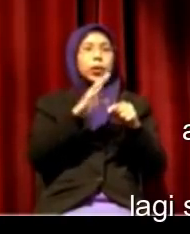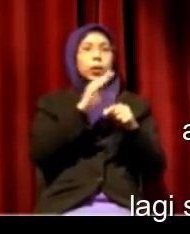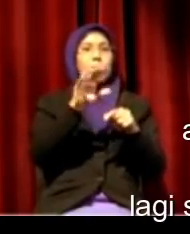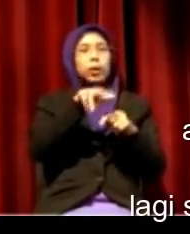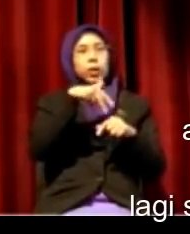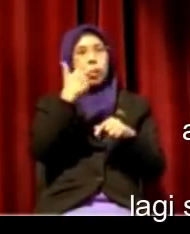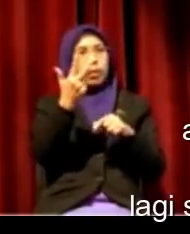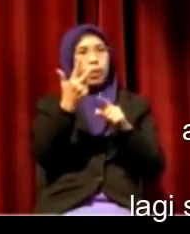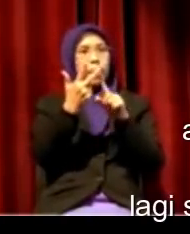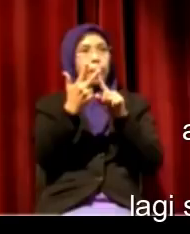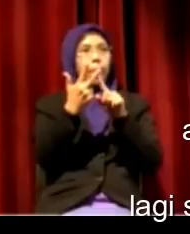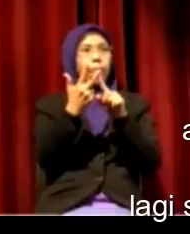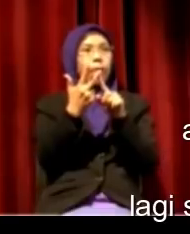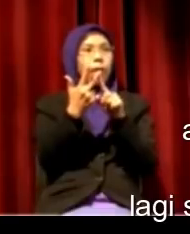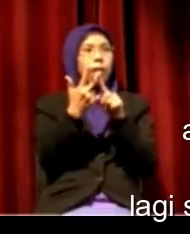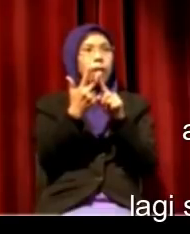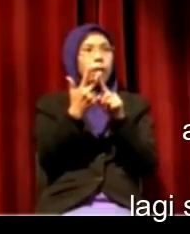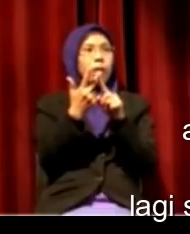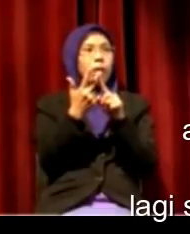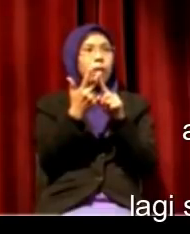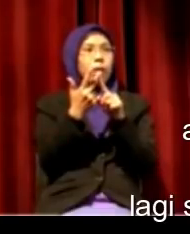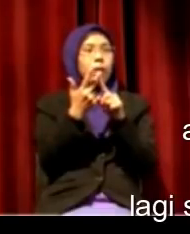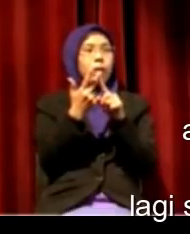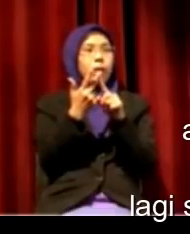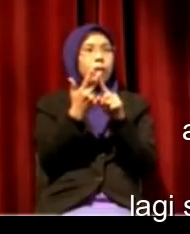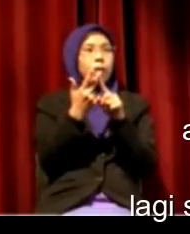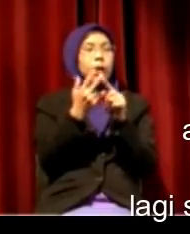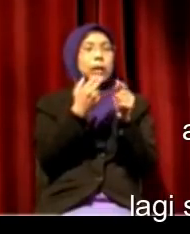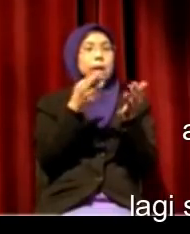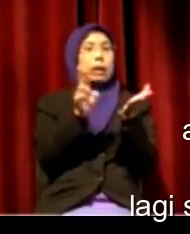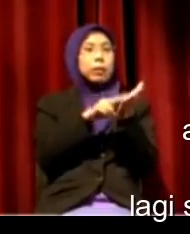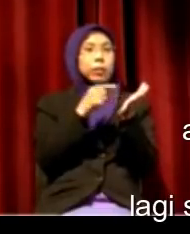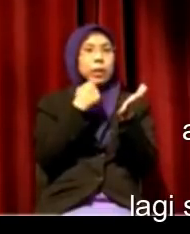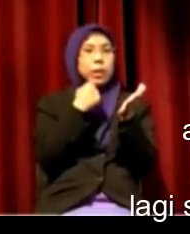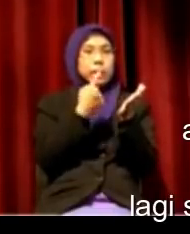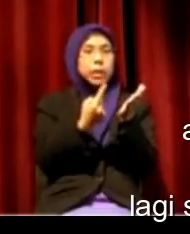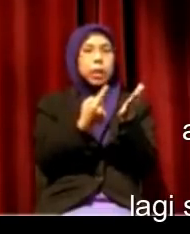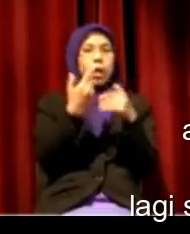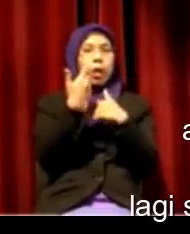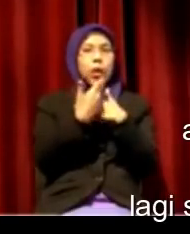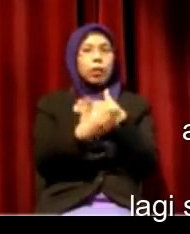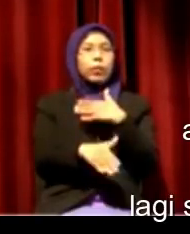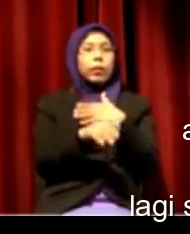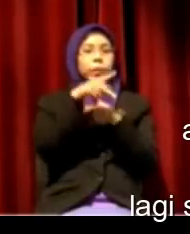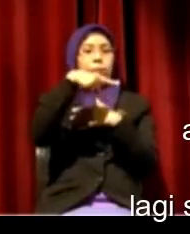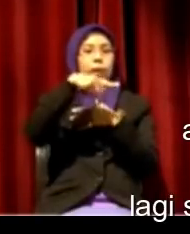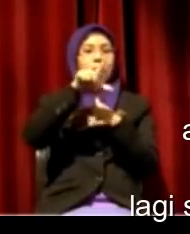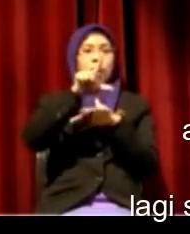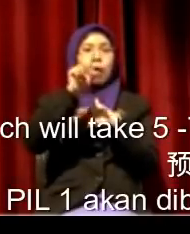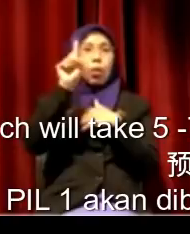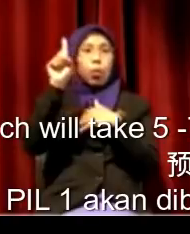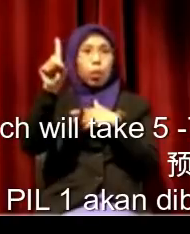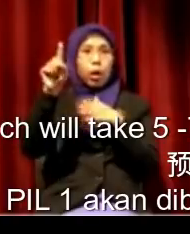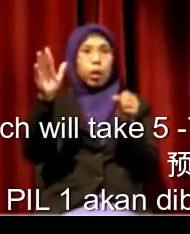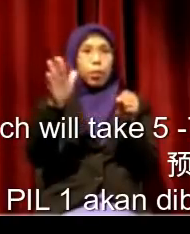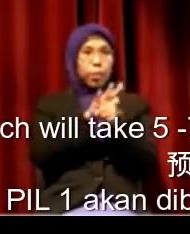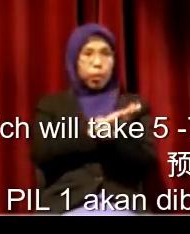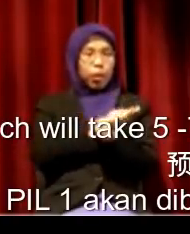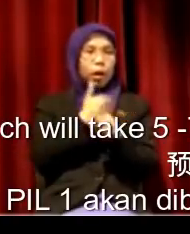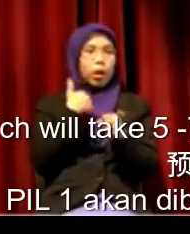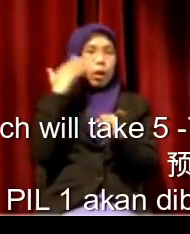another concern is that the report also says that after PIL1 are completed, which will